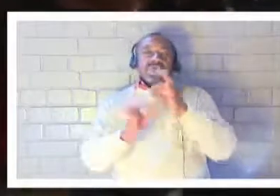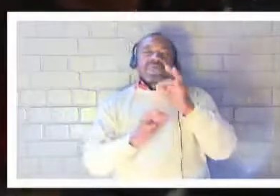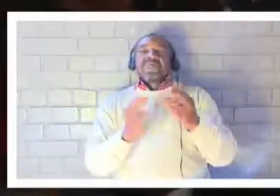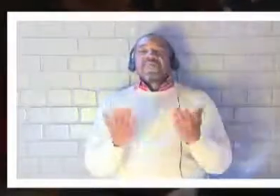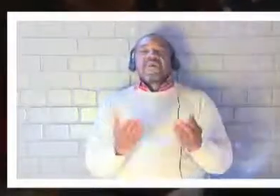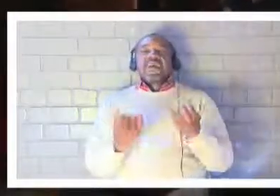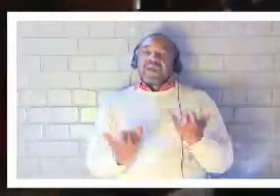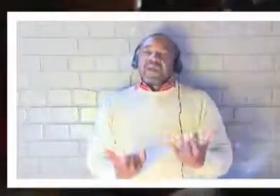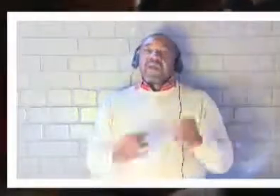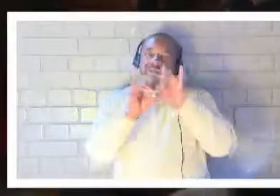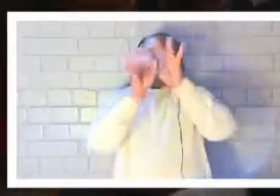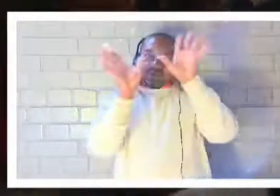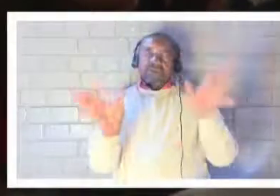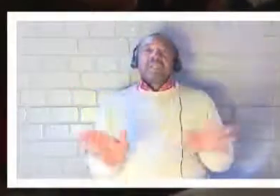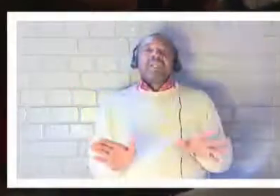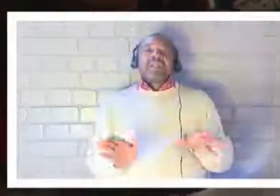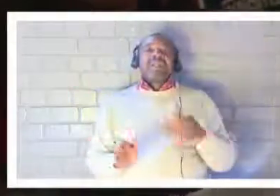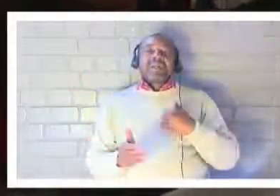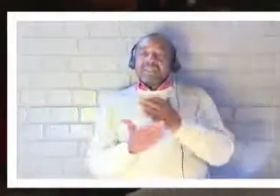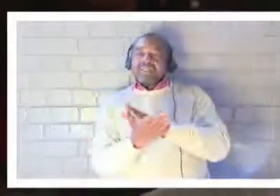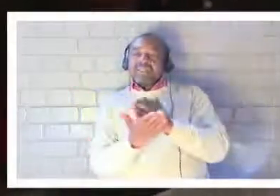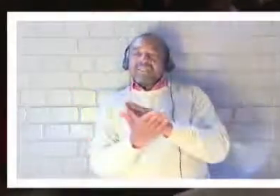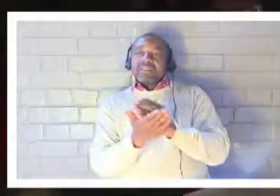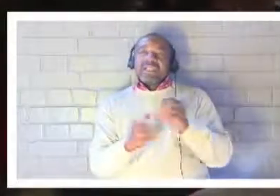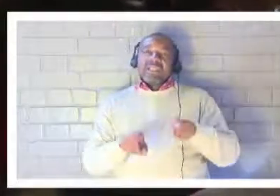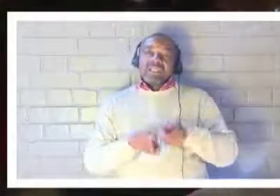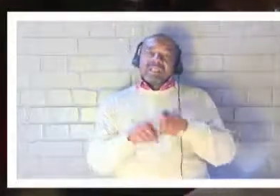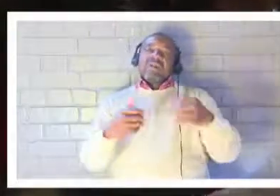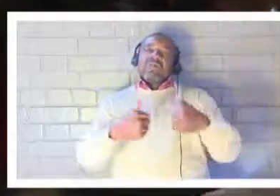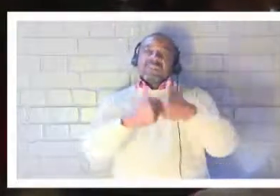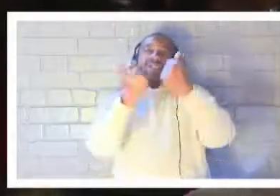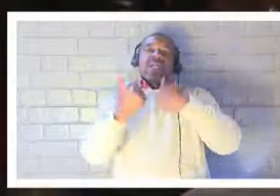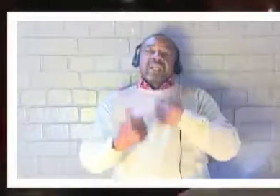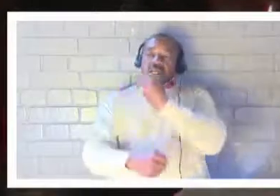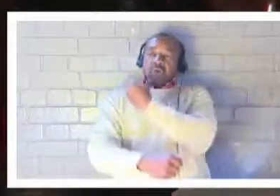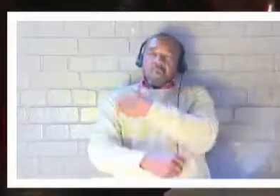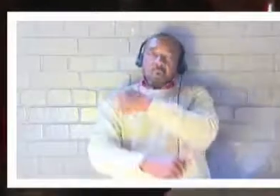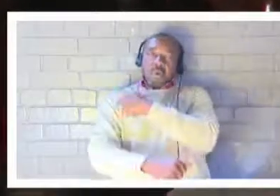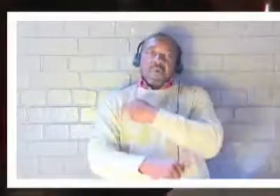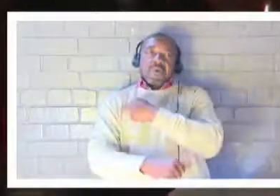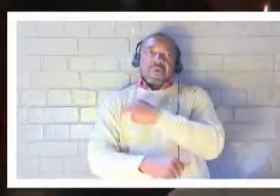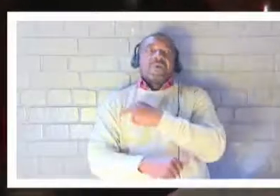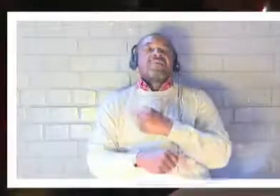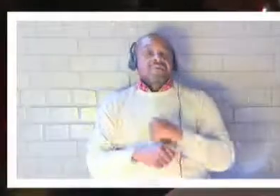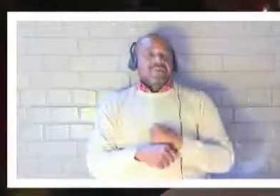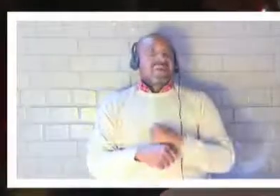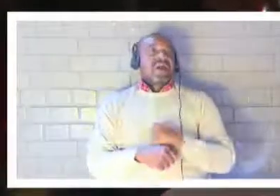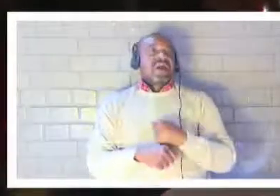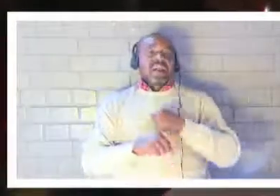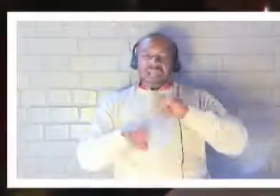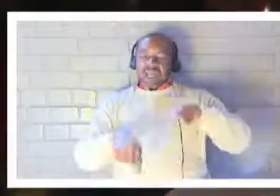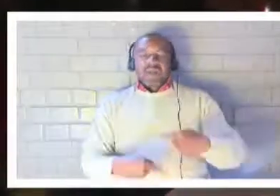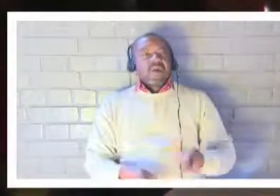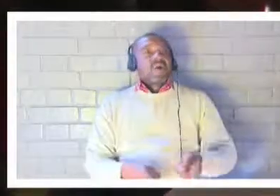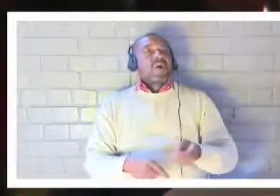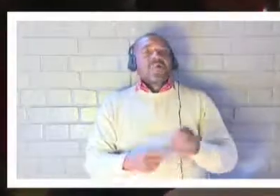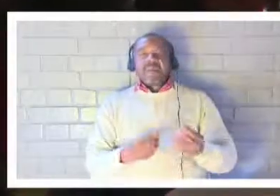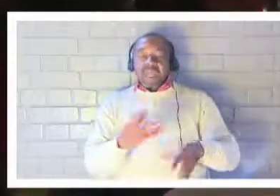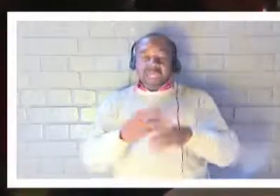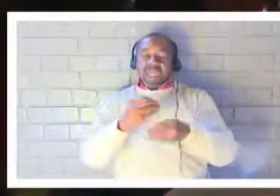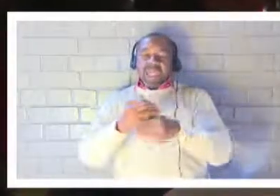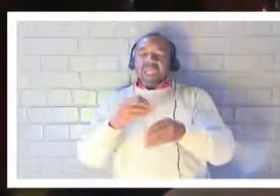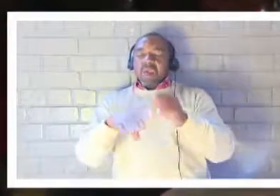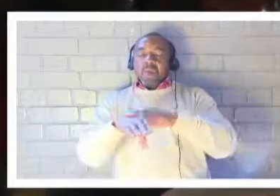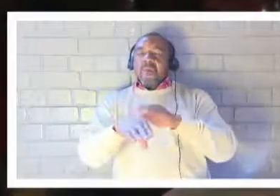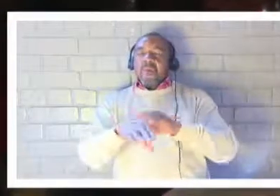it clearly looks like we are sharing the same challenges as hospitals. So there won't be need to do some repetitions.